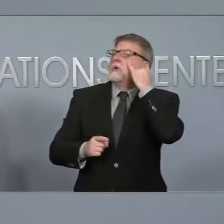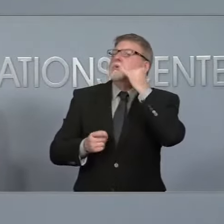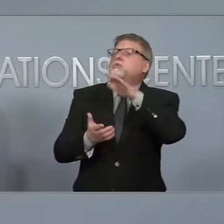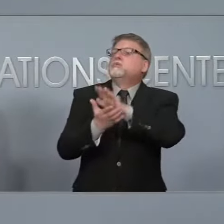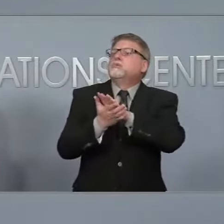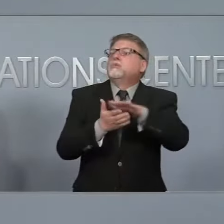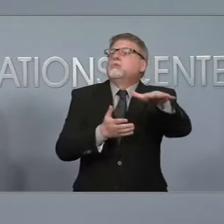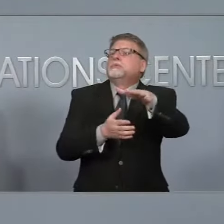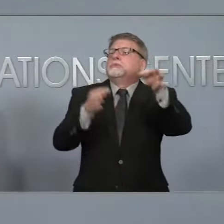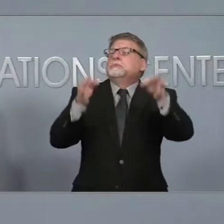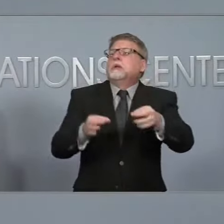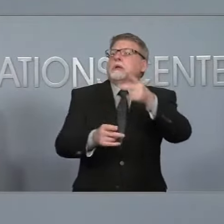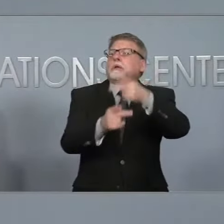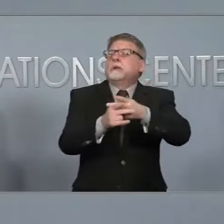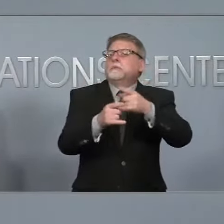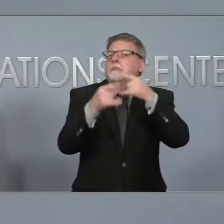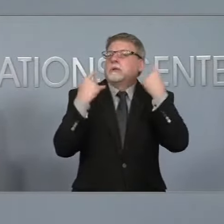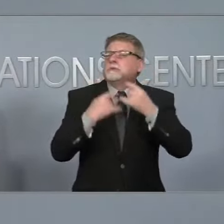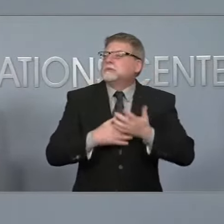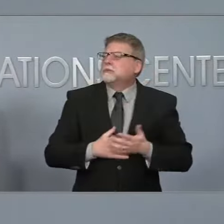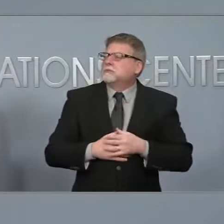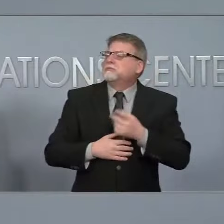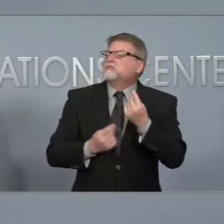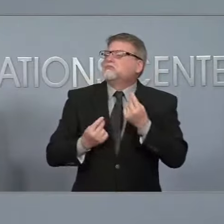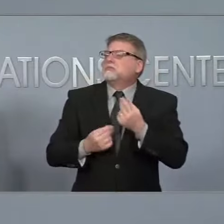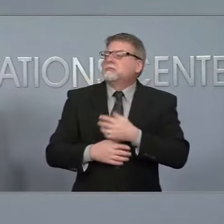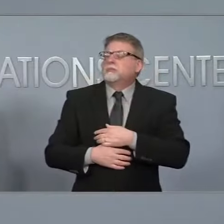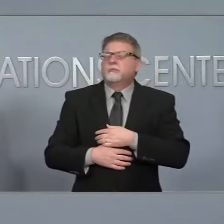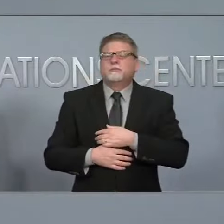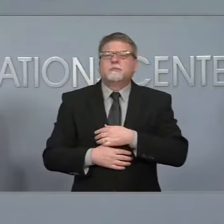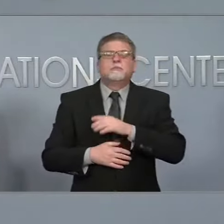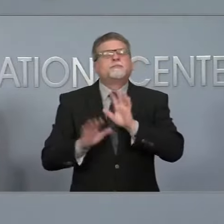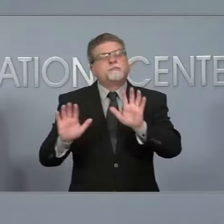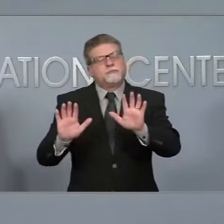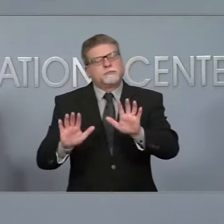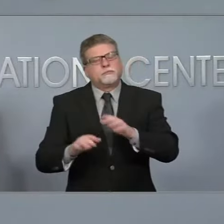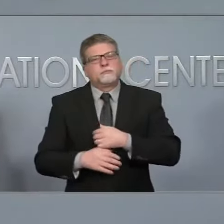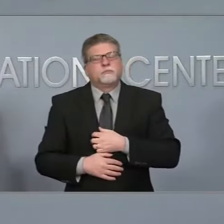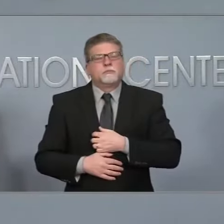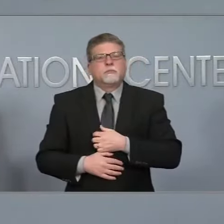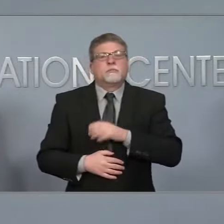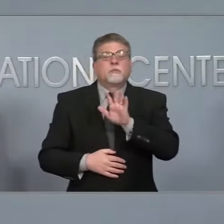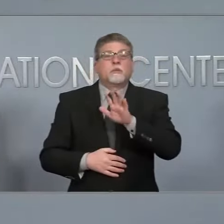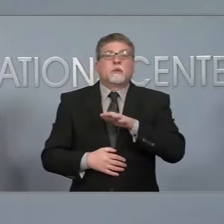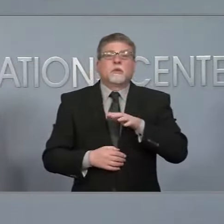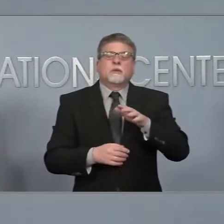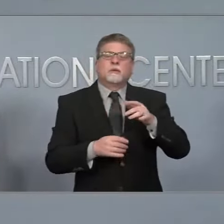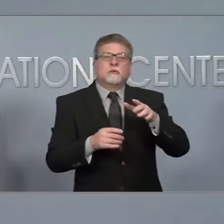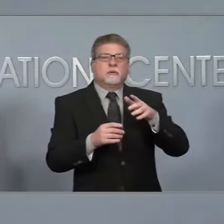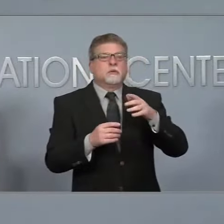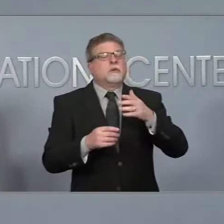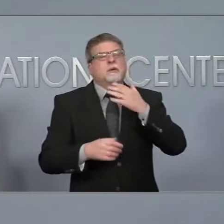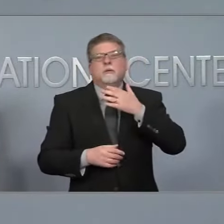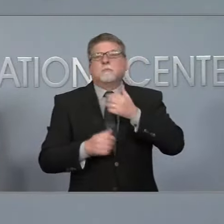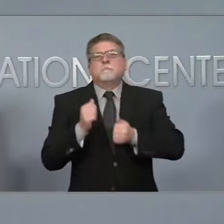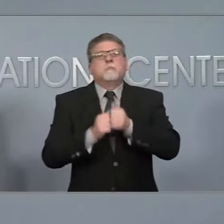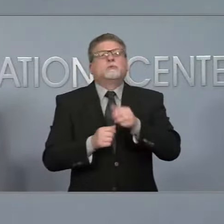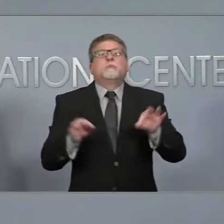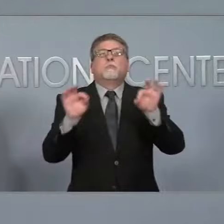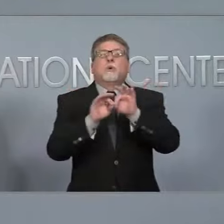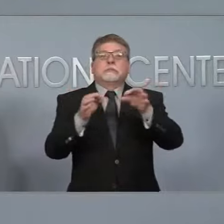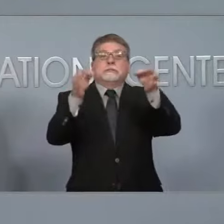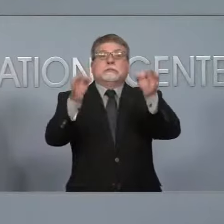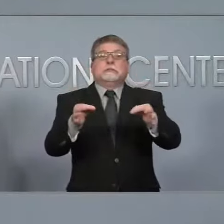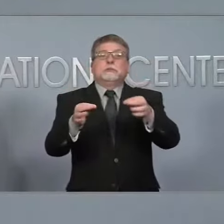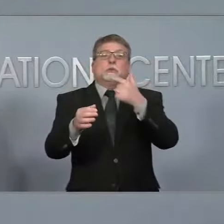7th? Look, I think local control is important here. And we passed a law, the legislature passed a